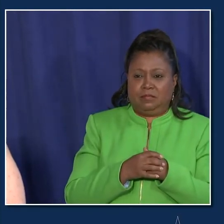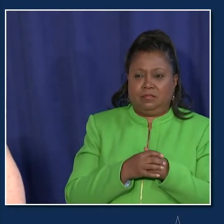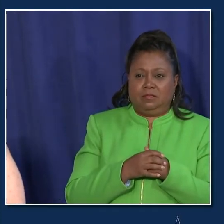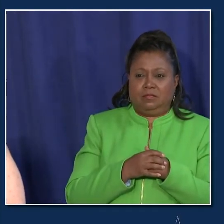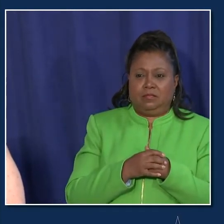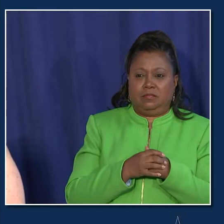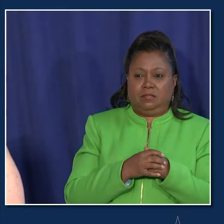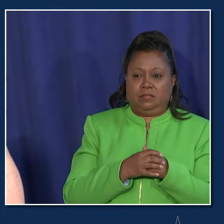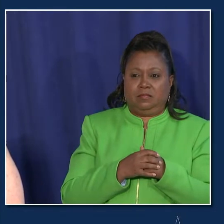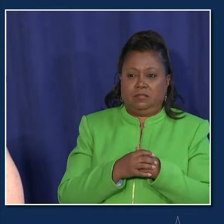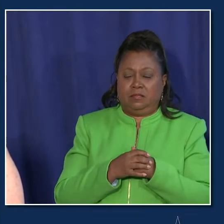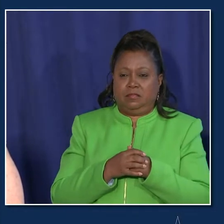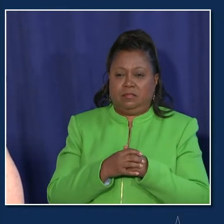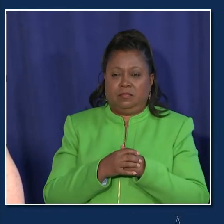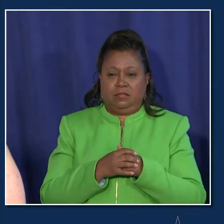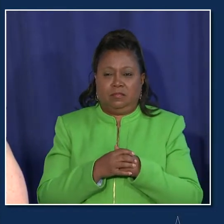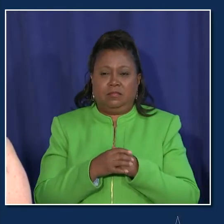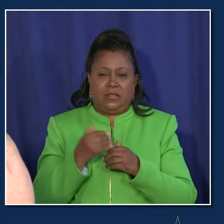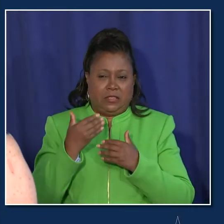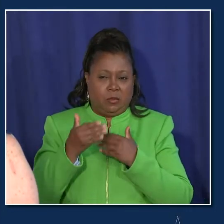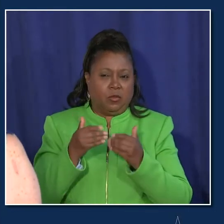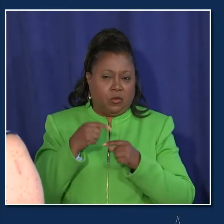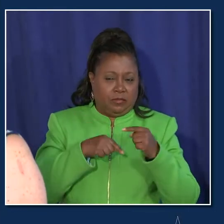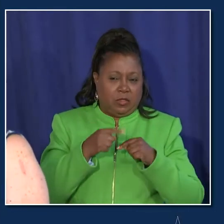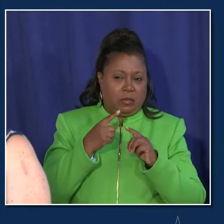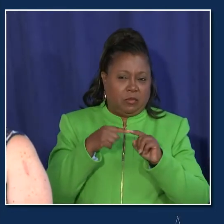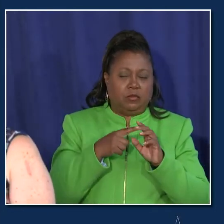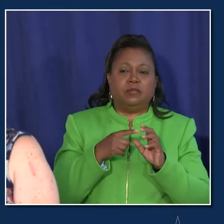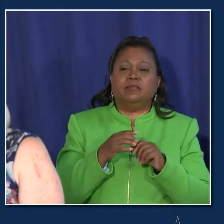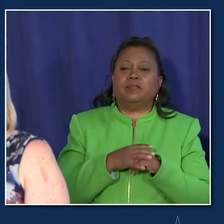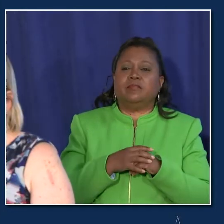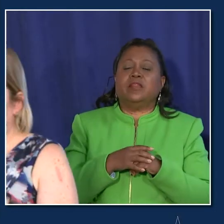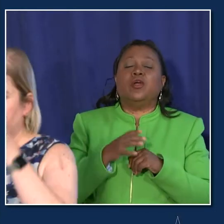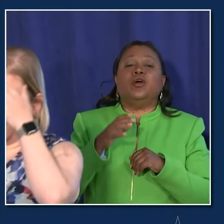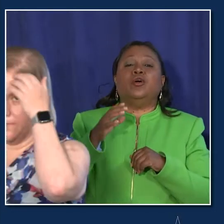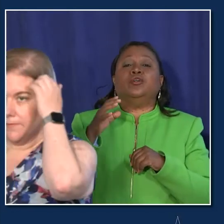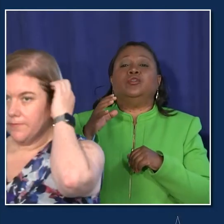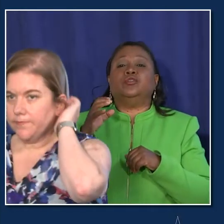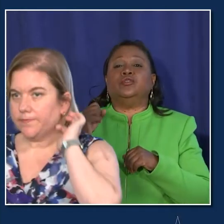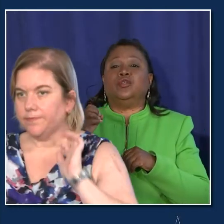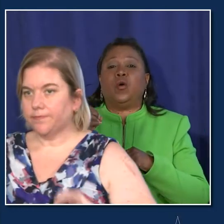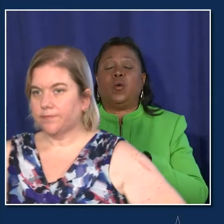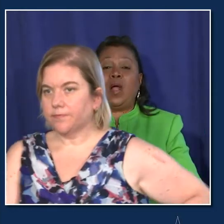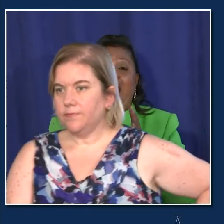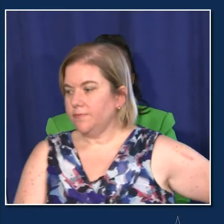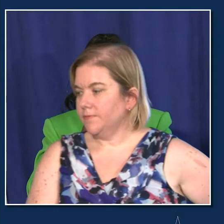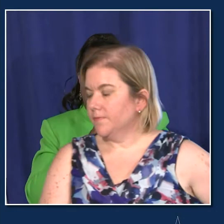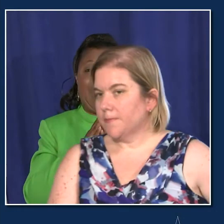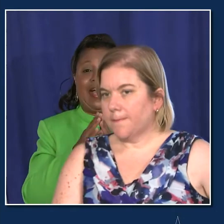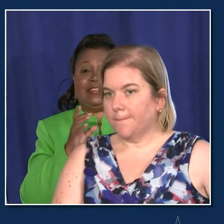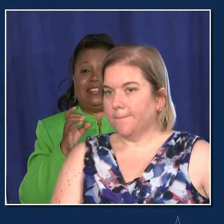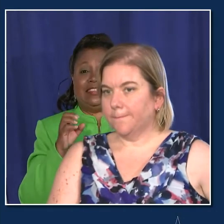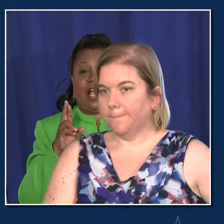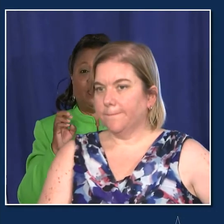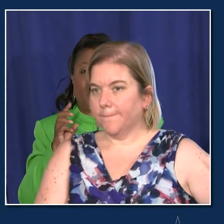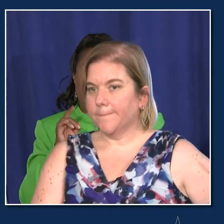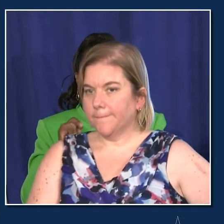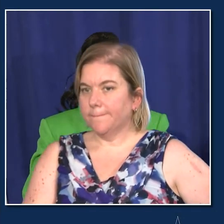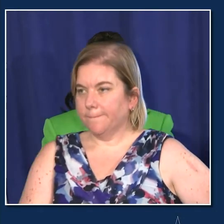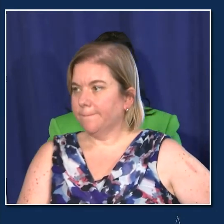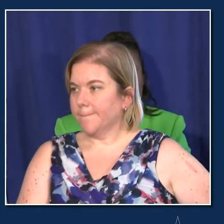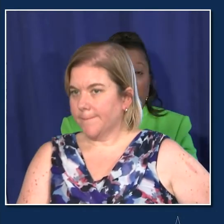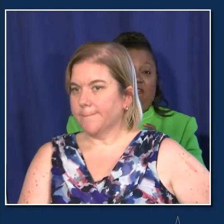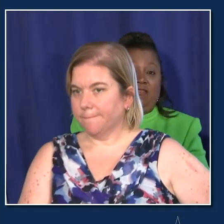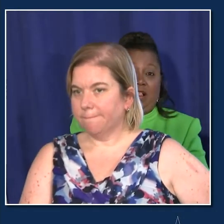maybe? About what? Keep going. Okay. So I asked Dr. Arwady, just to follow up to